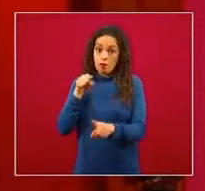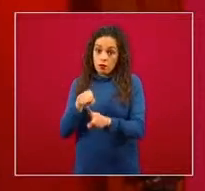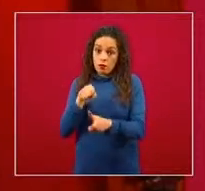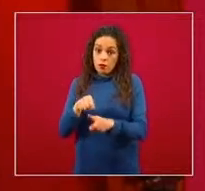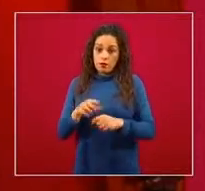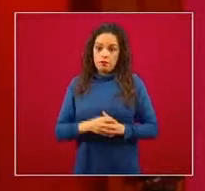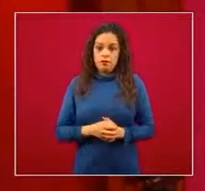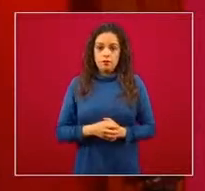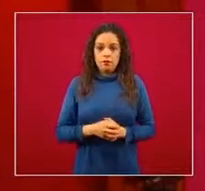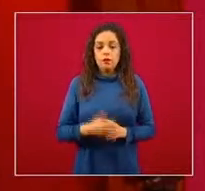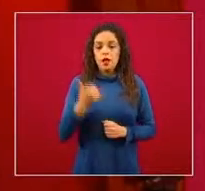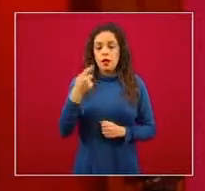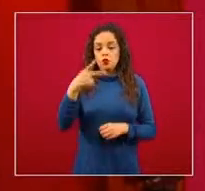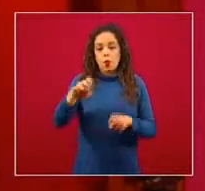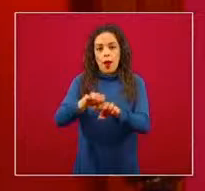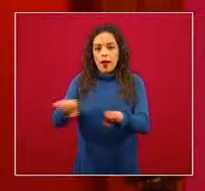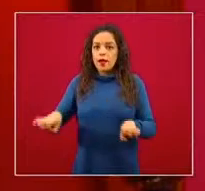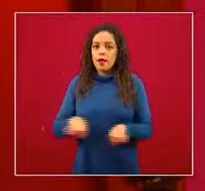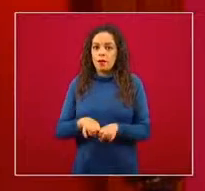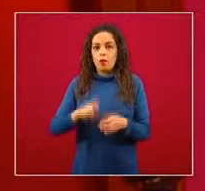the lives and